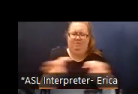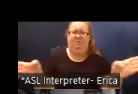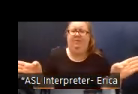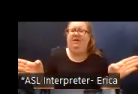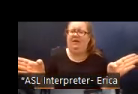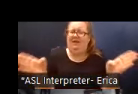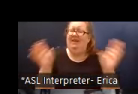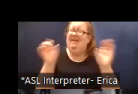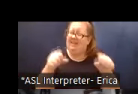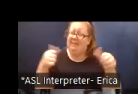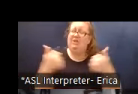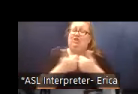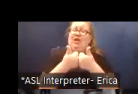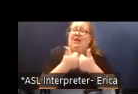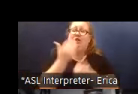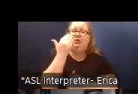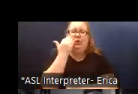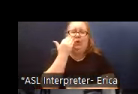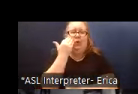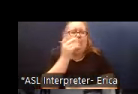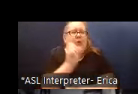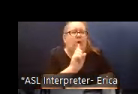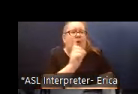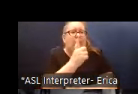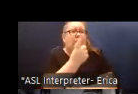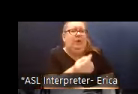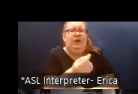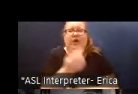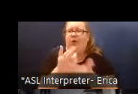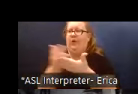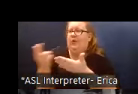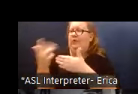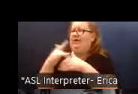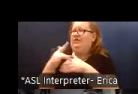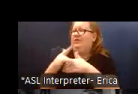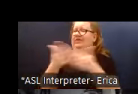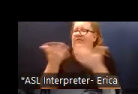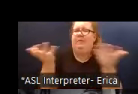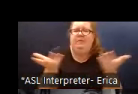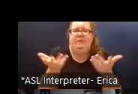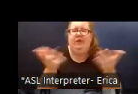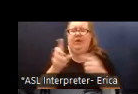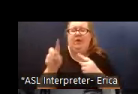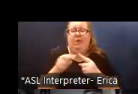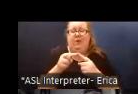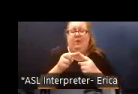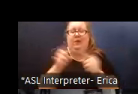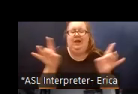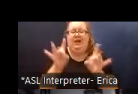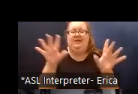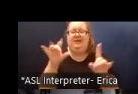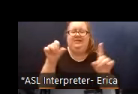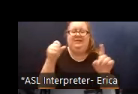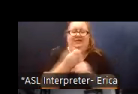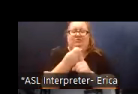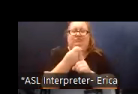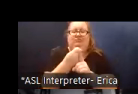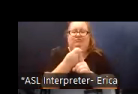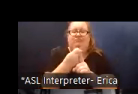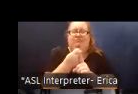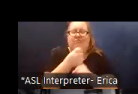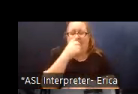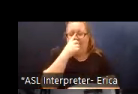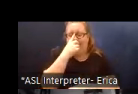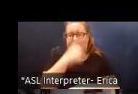be challenging to know where to go and what resources might be available to them when there is a disaster.